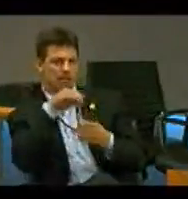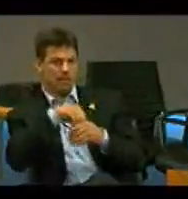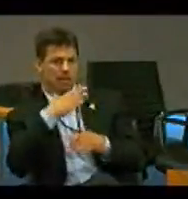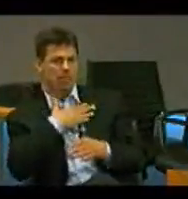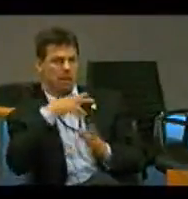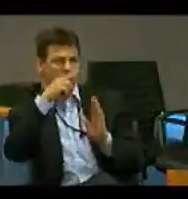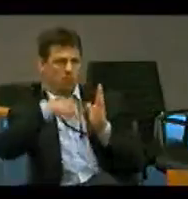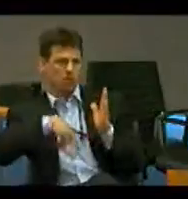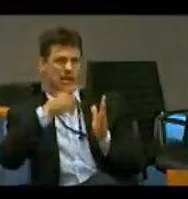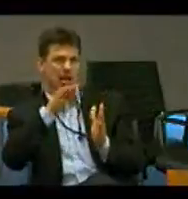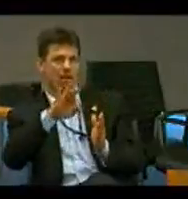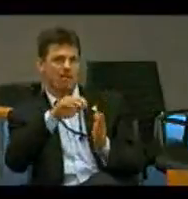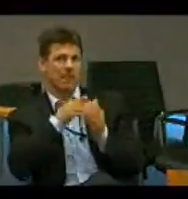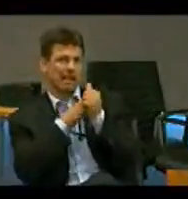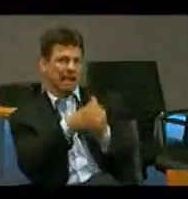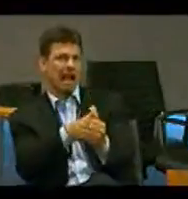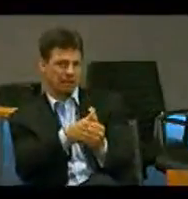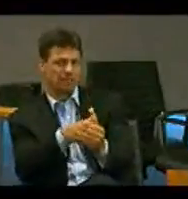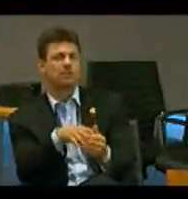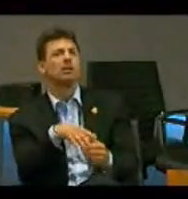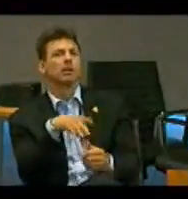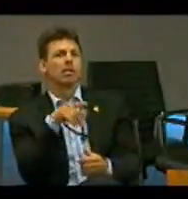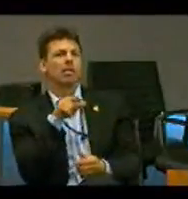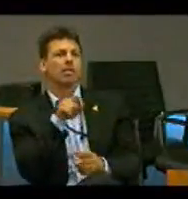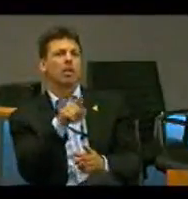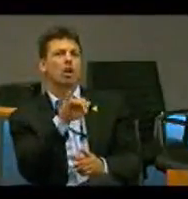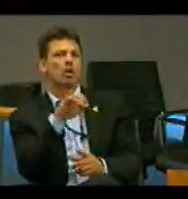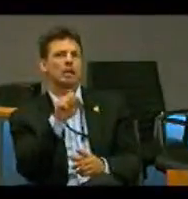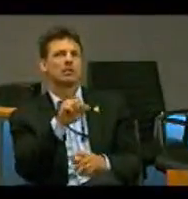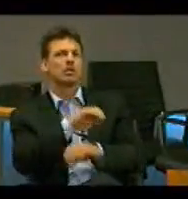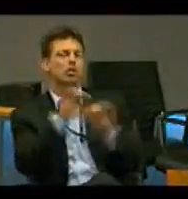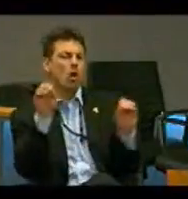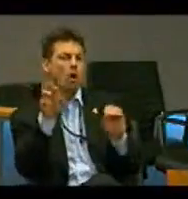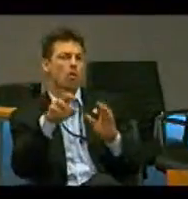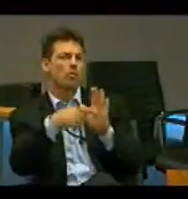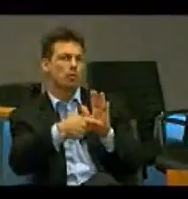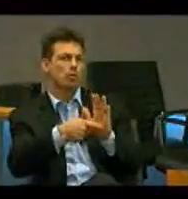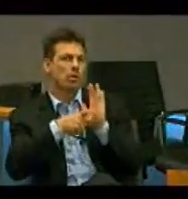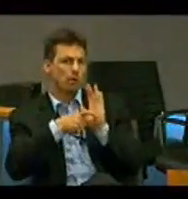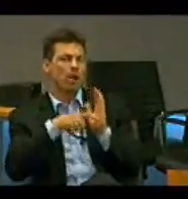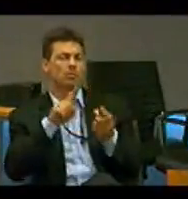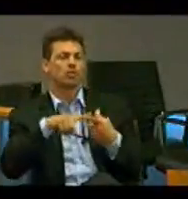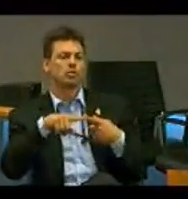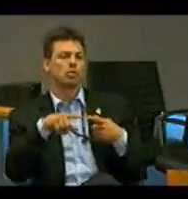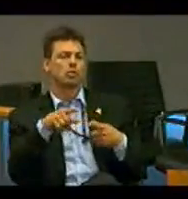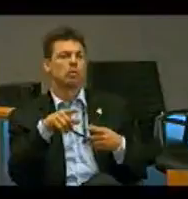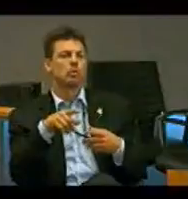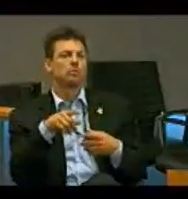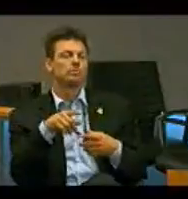reading of the guidance says there is no requirements to adopt